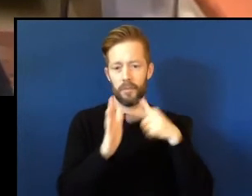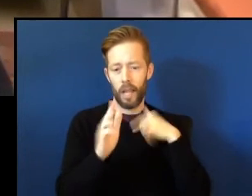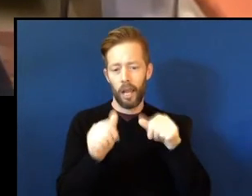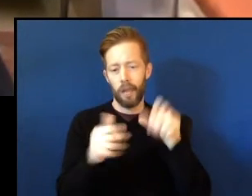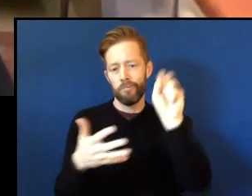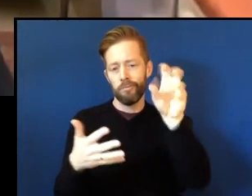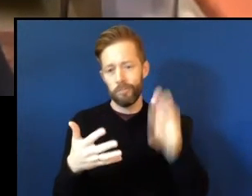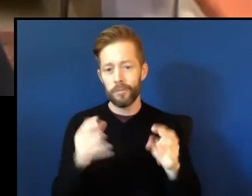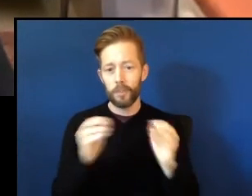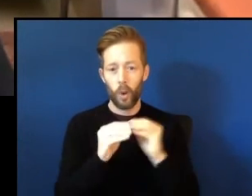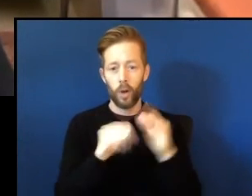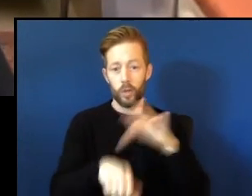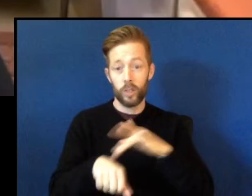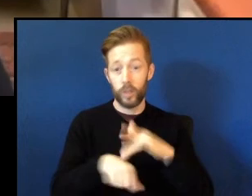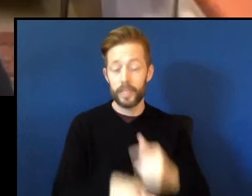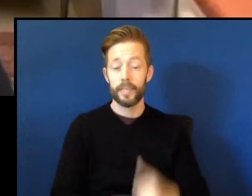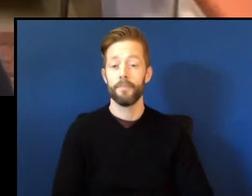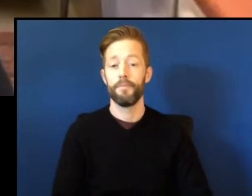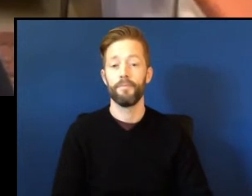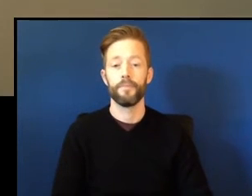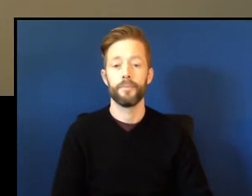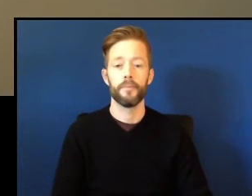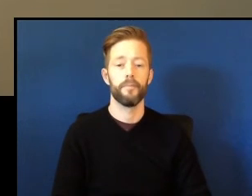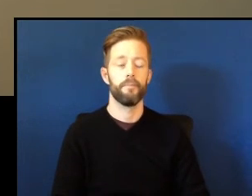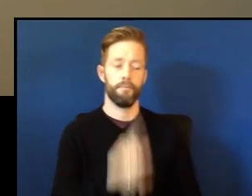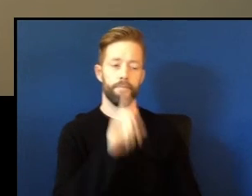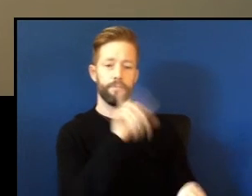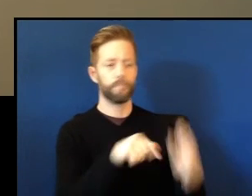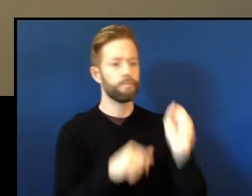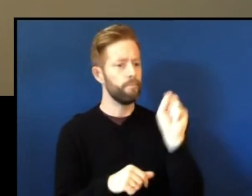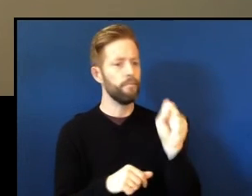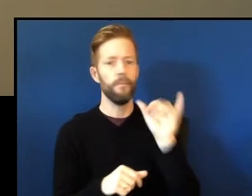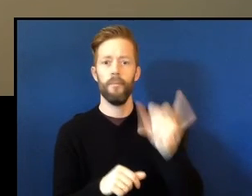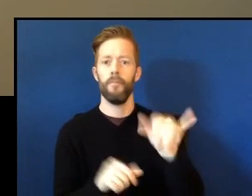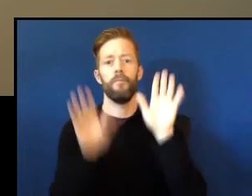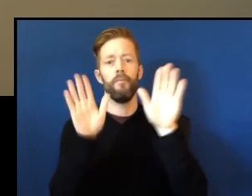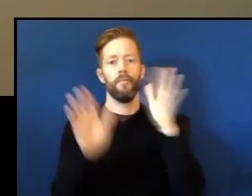more of these resources. Yeah,